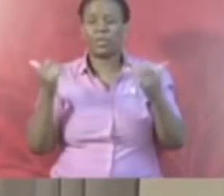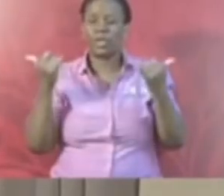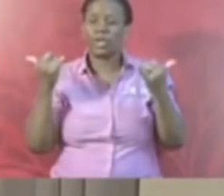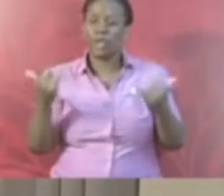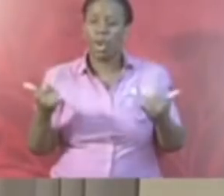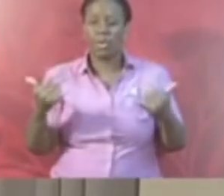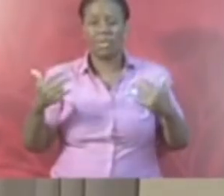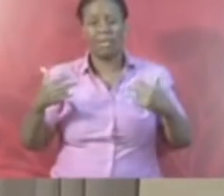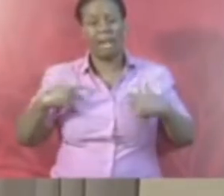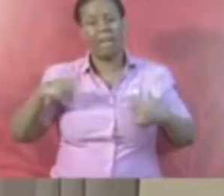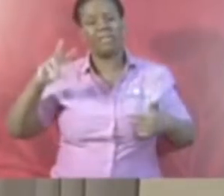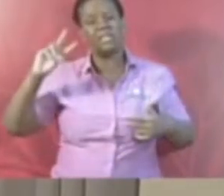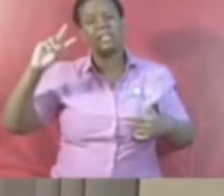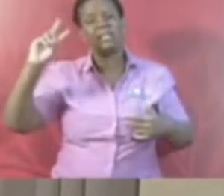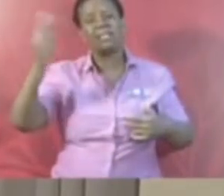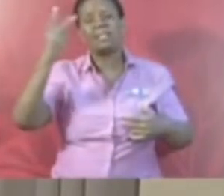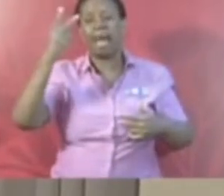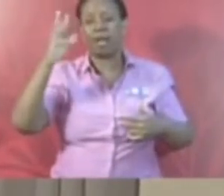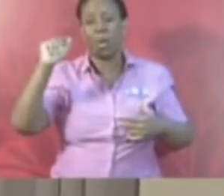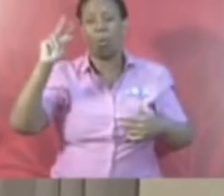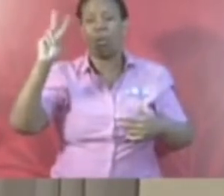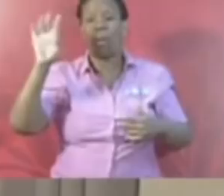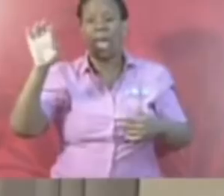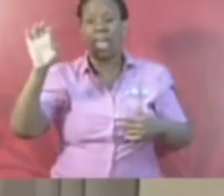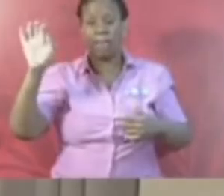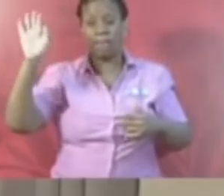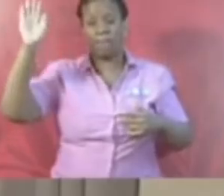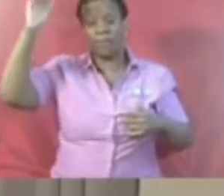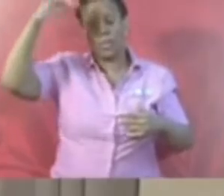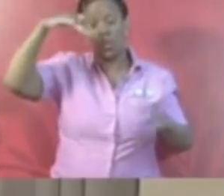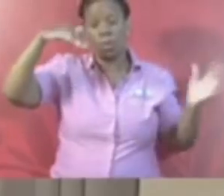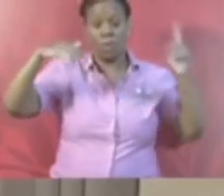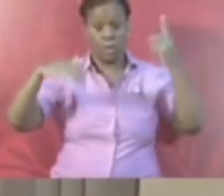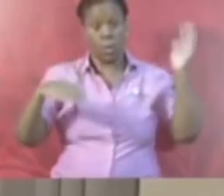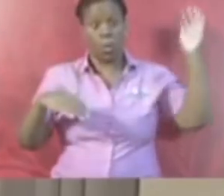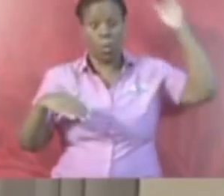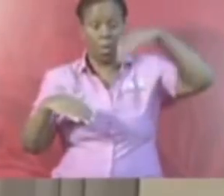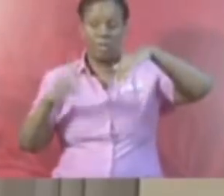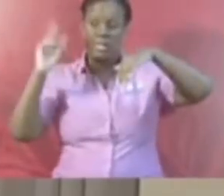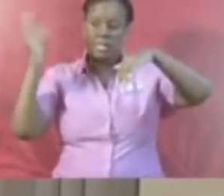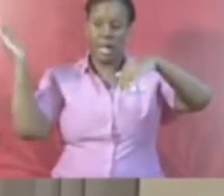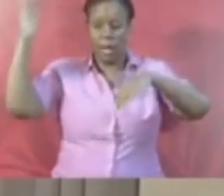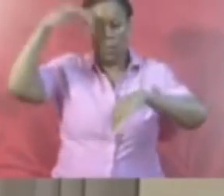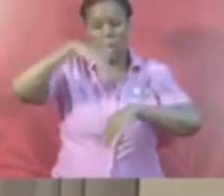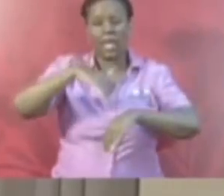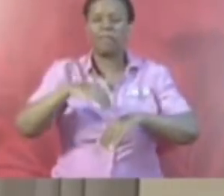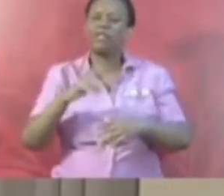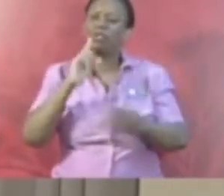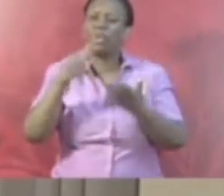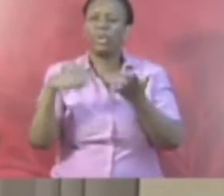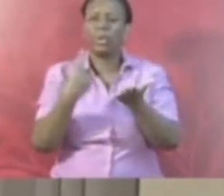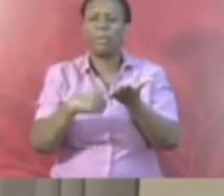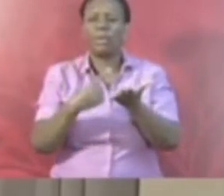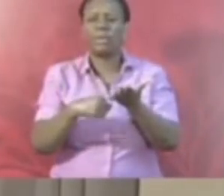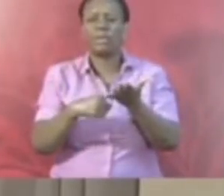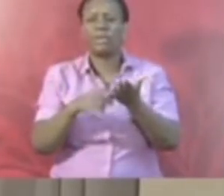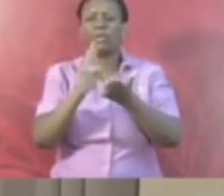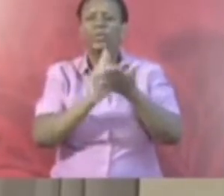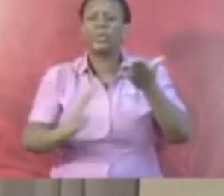wave. I want to take you to some research out of the University of Munster in Germany, which